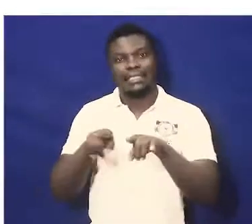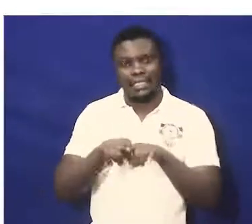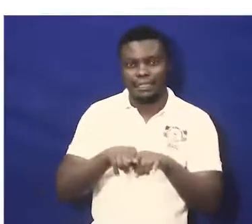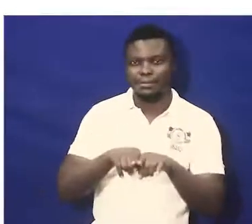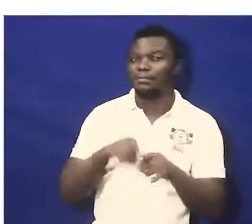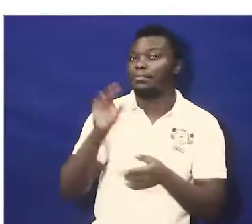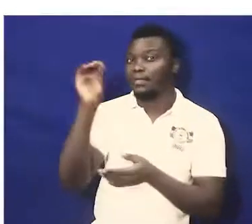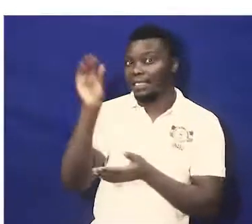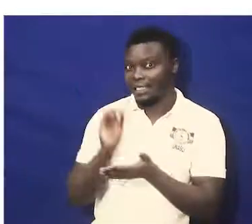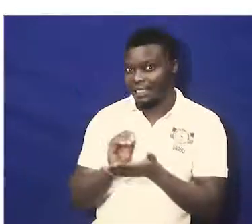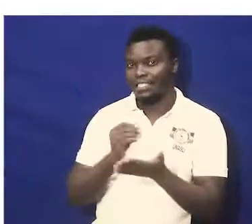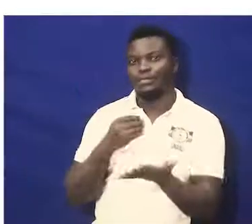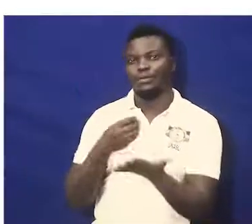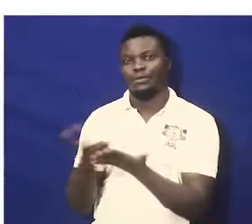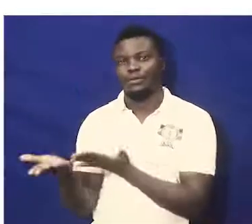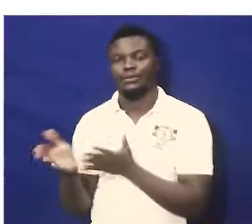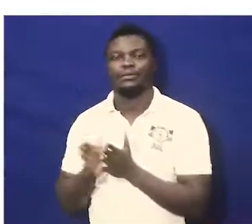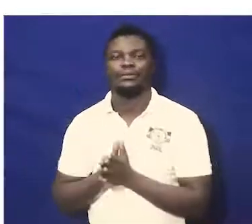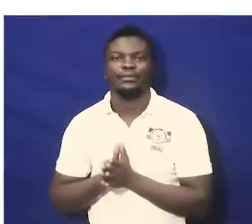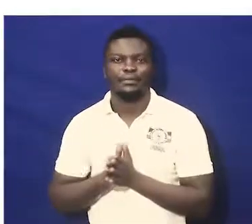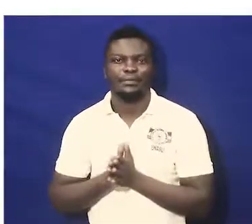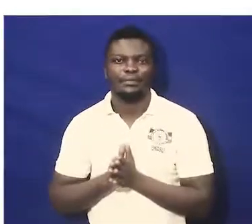lesson.